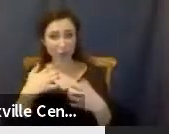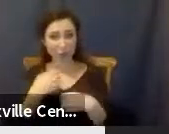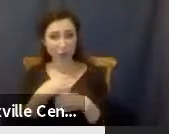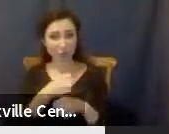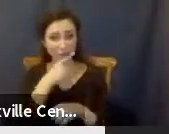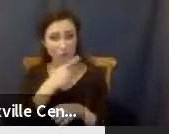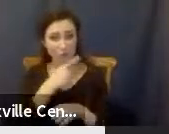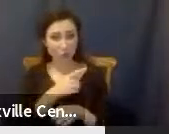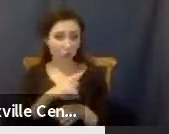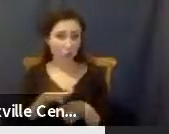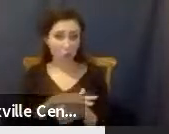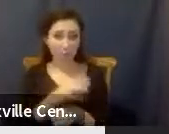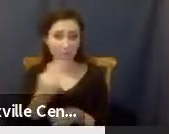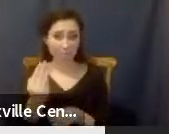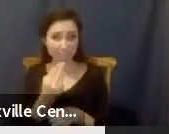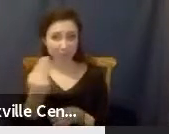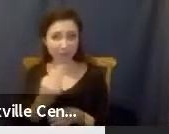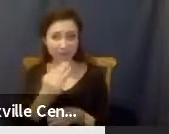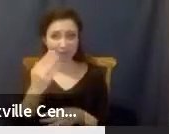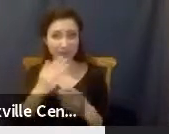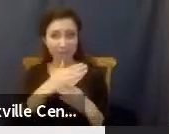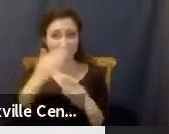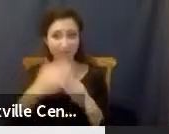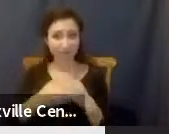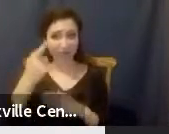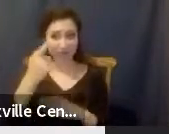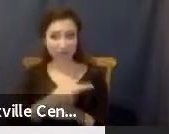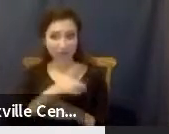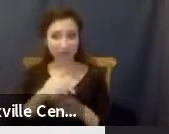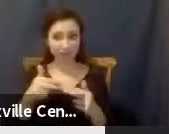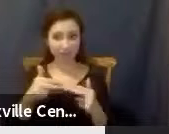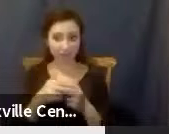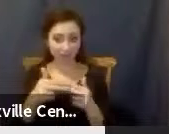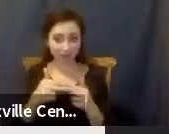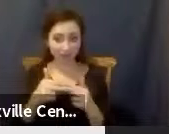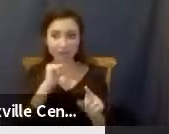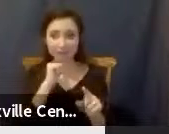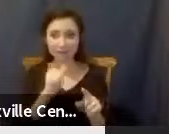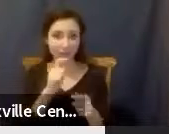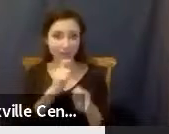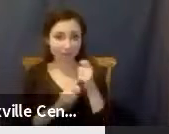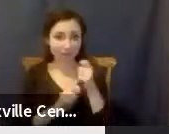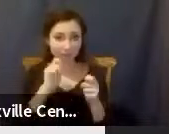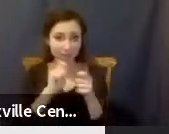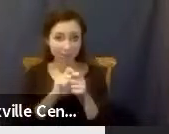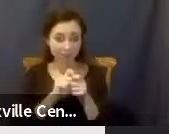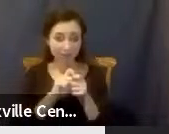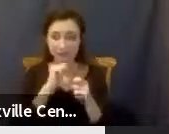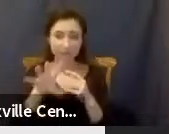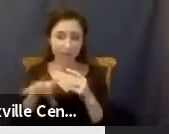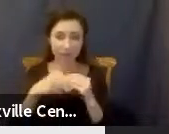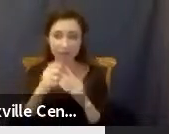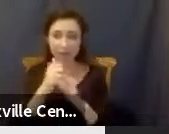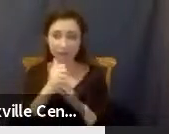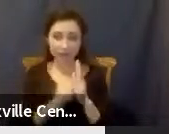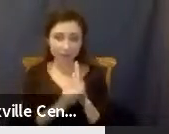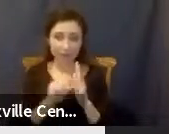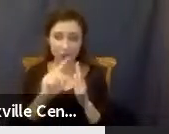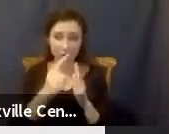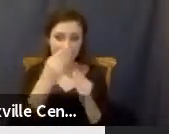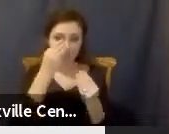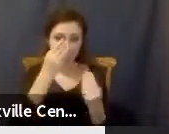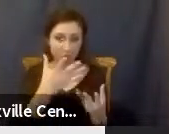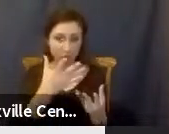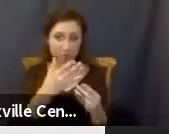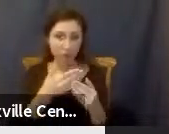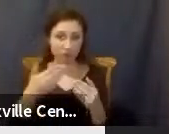whole Monday deadline, those slides, which are not a specific, it's not adding to the agenda, they're just